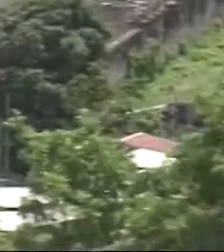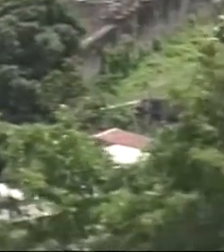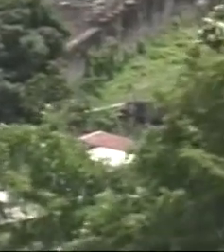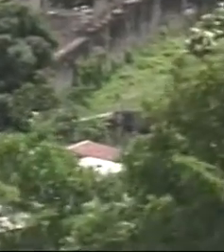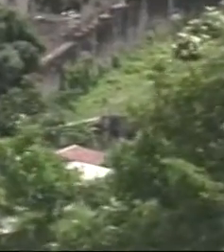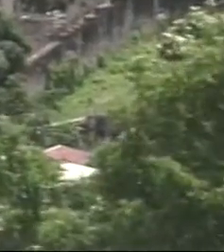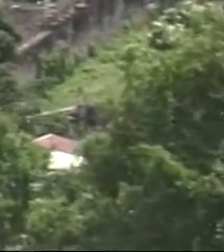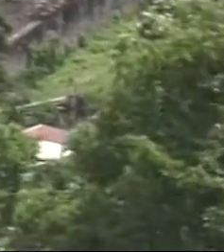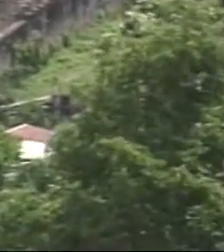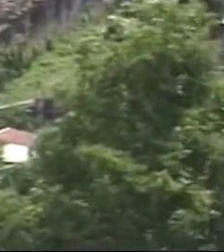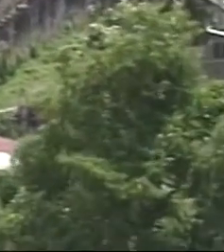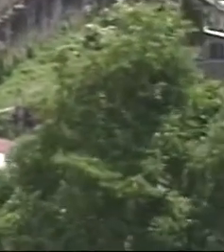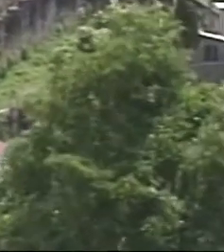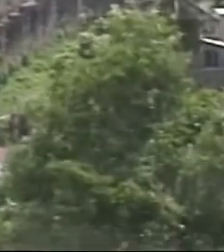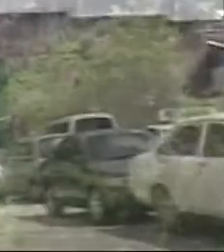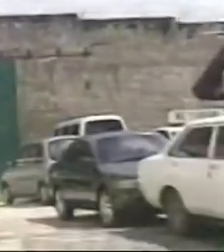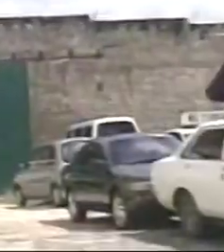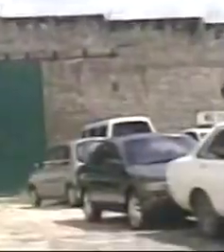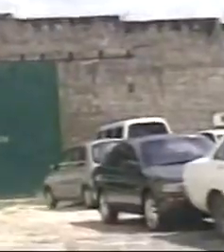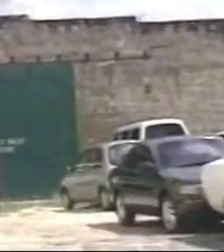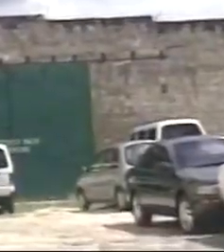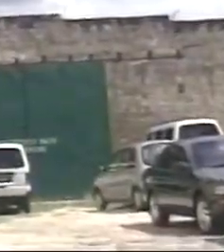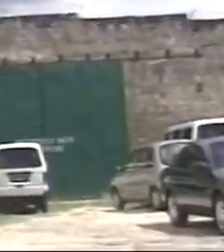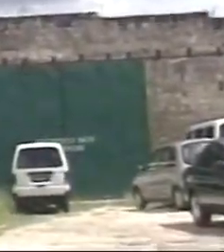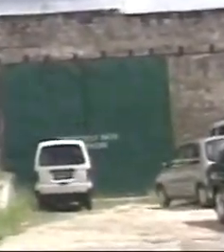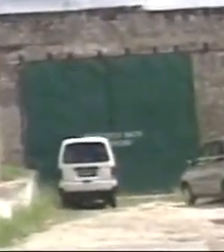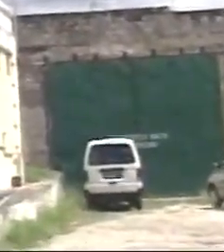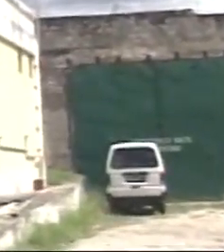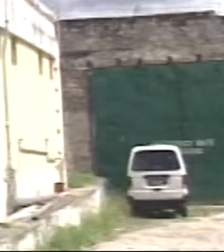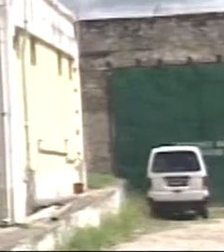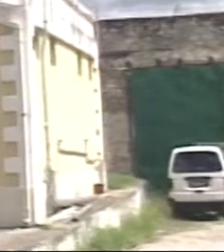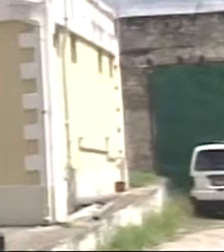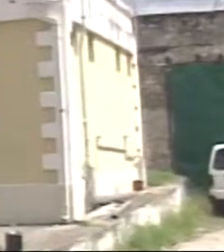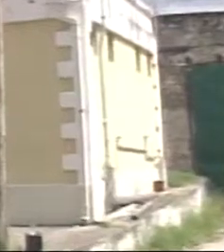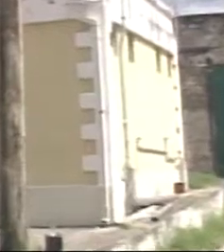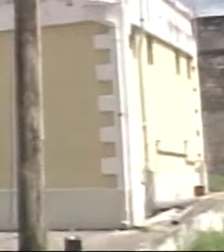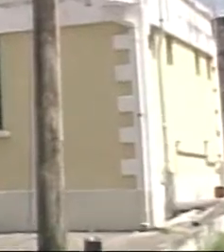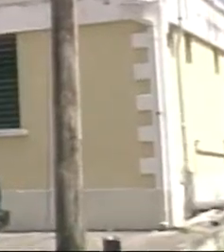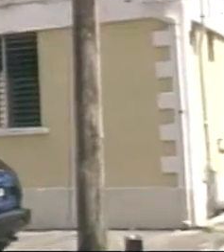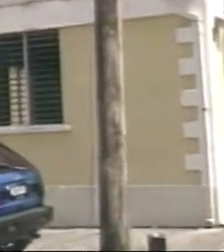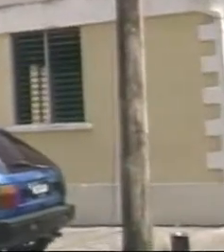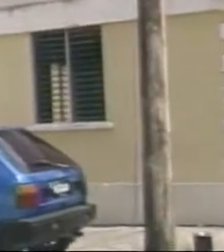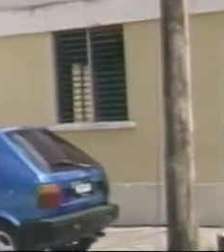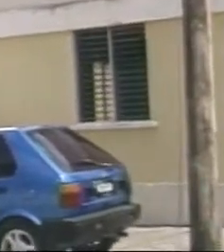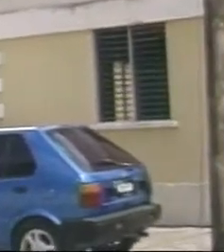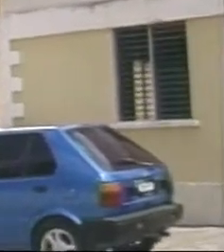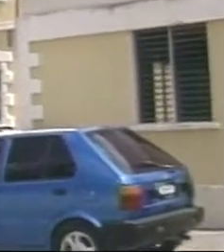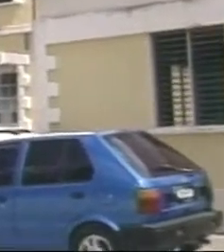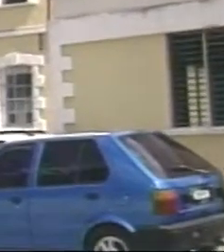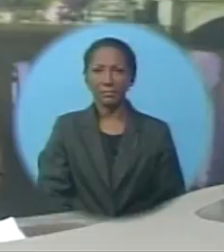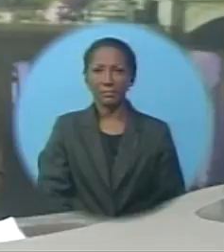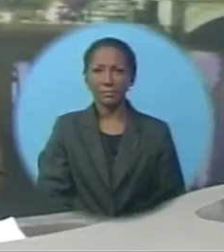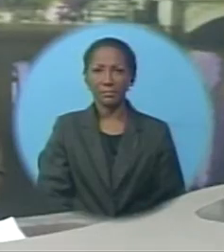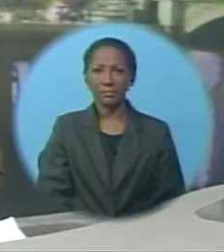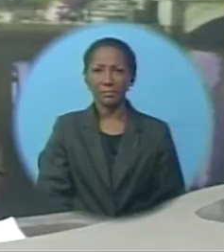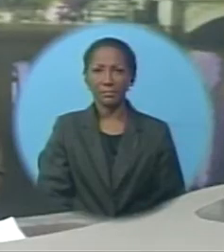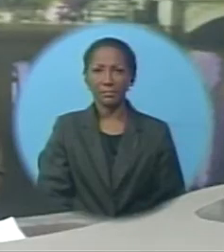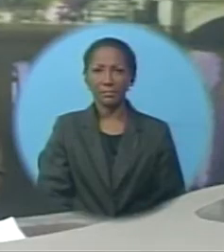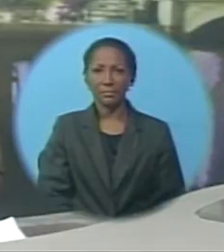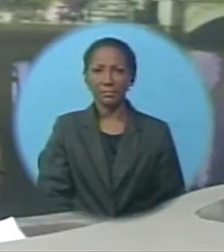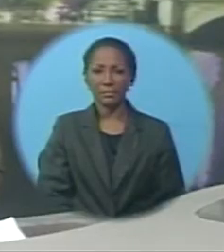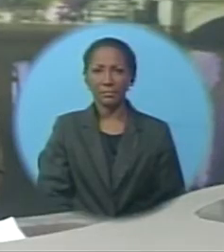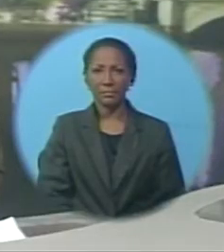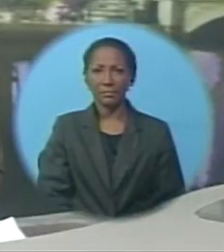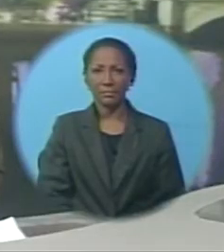inmates. Head of Sentence Management at the Barbados Prison Service, Lena Weeks-Phillips, says this forms part of the rehabilitation efforts of